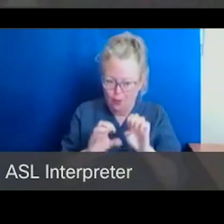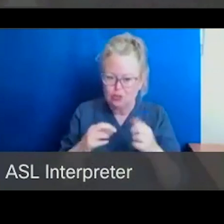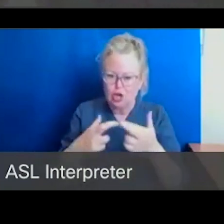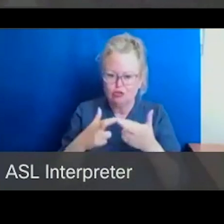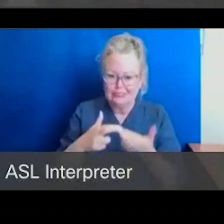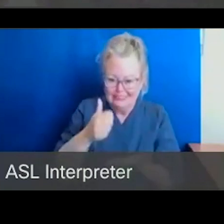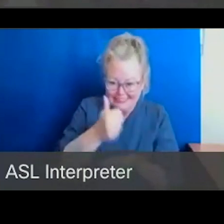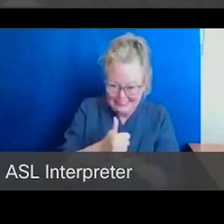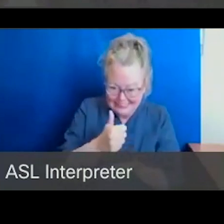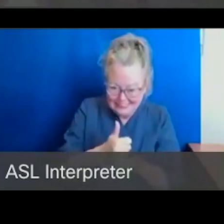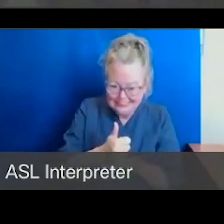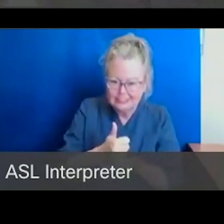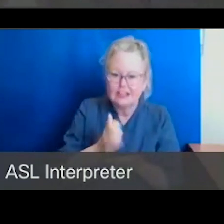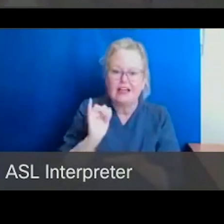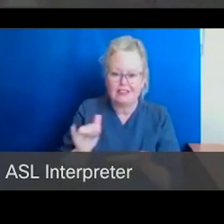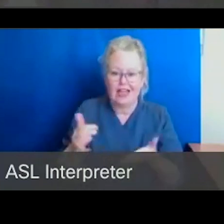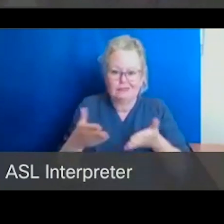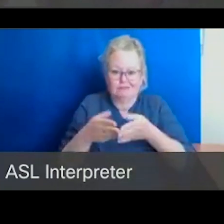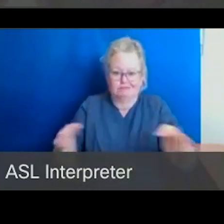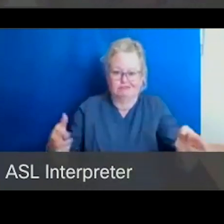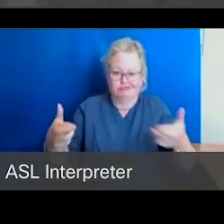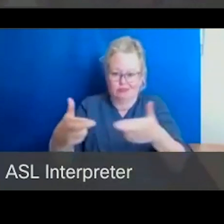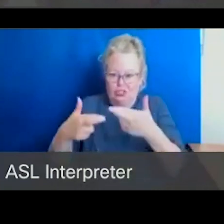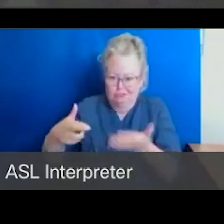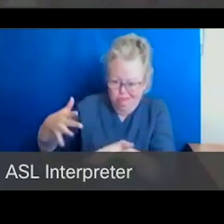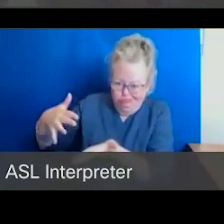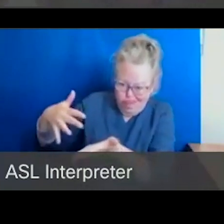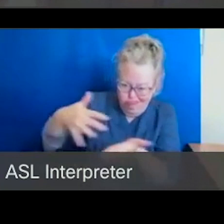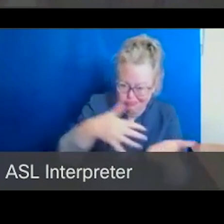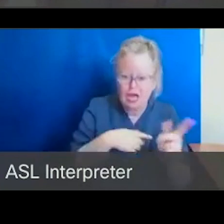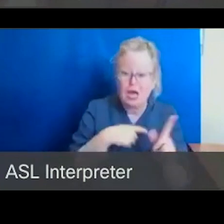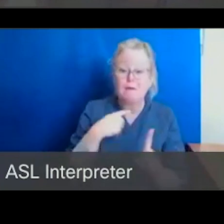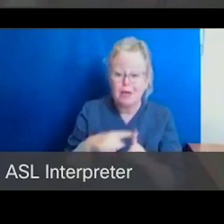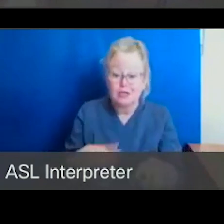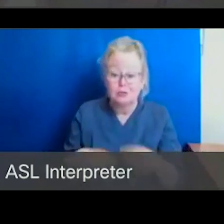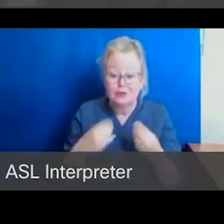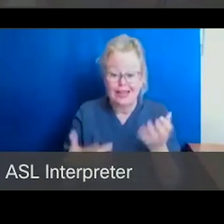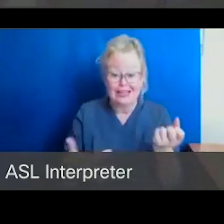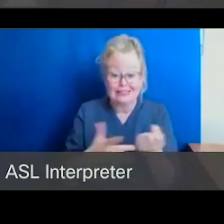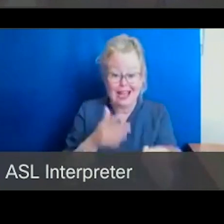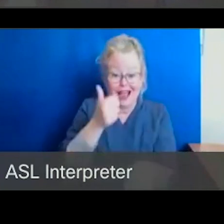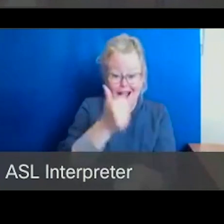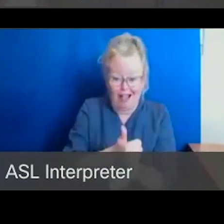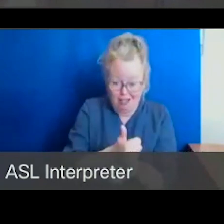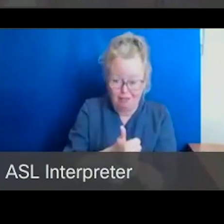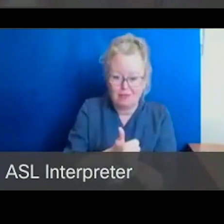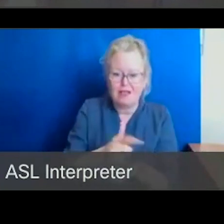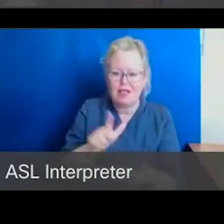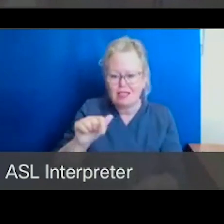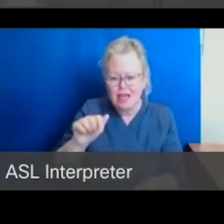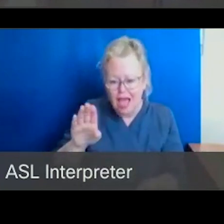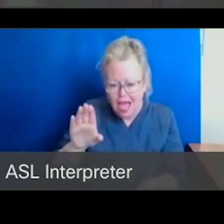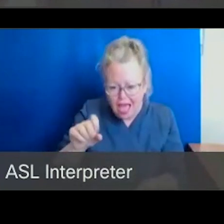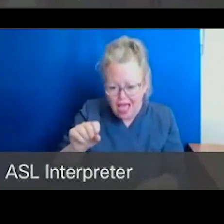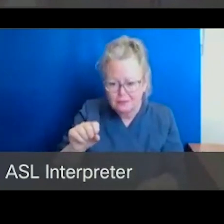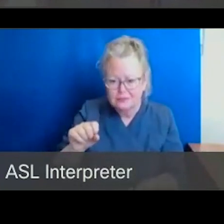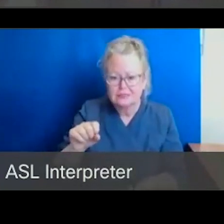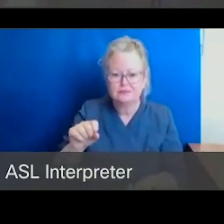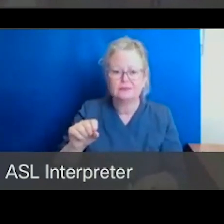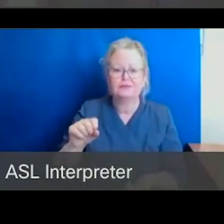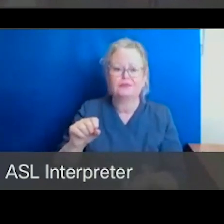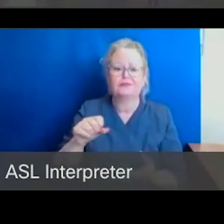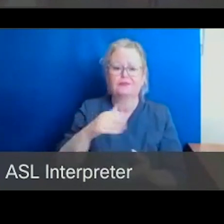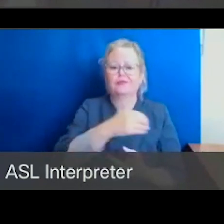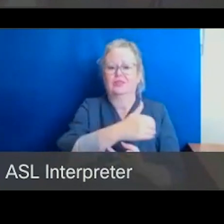large-scale evaluations and also provides technical assistance through the regional education laboratories and ERIC.